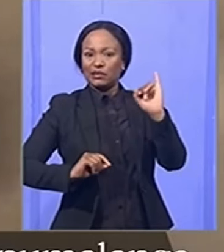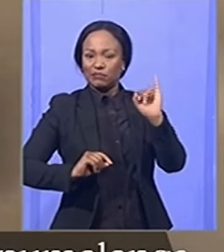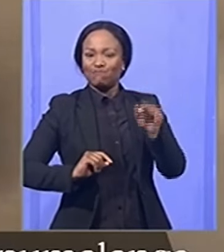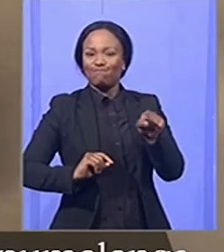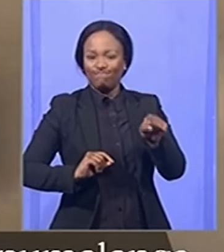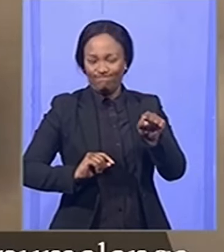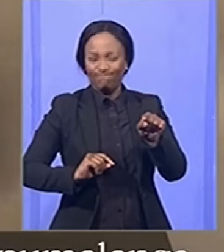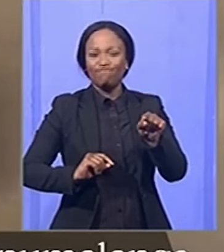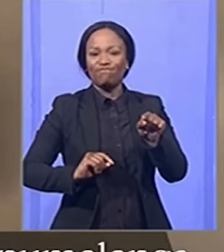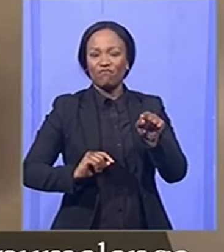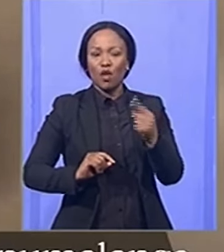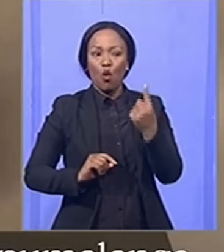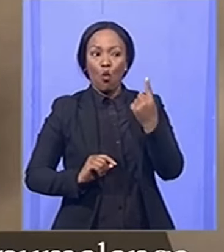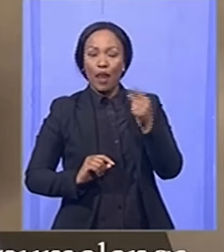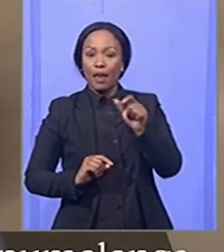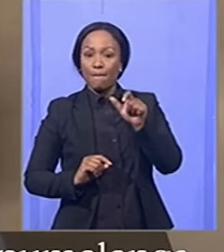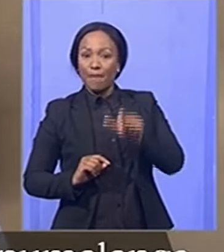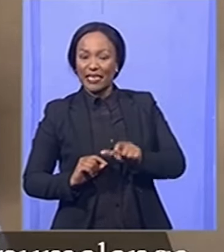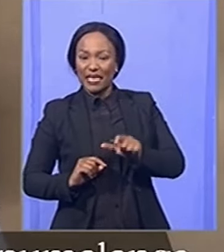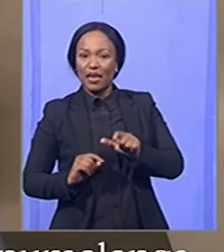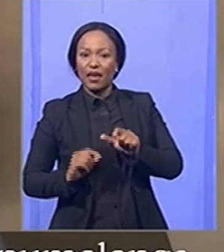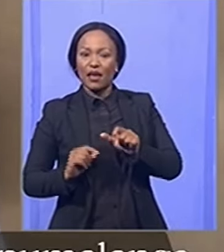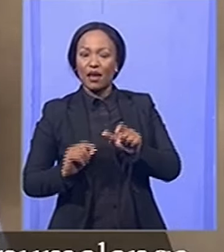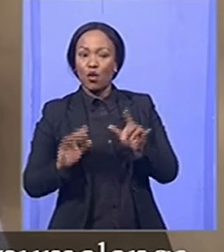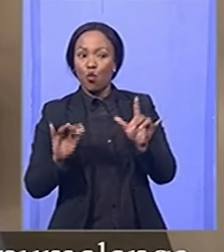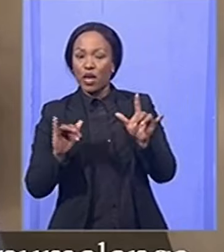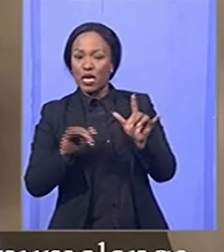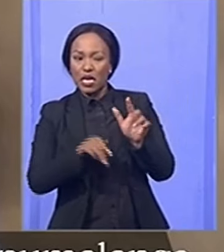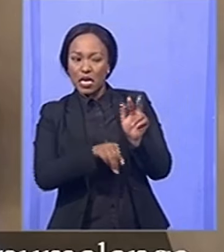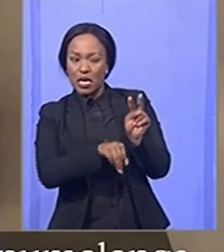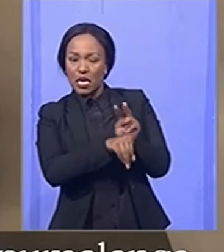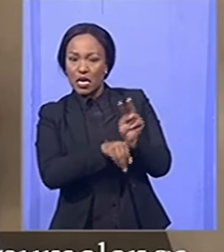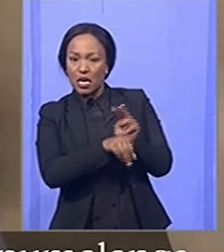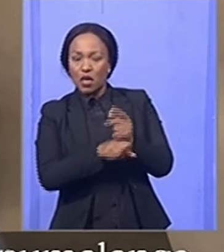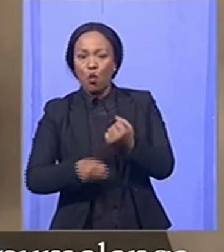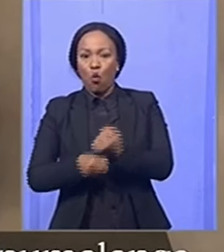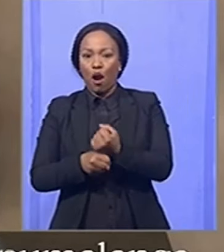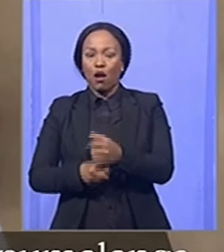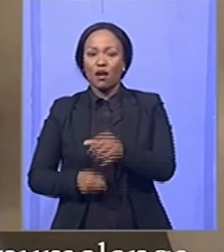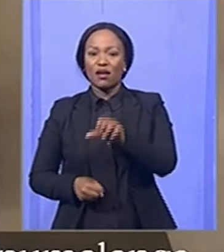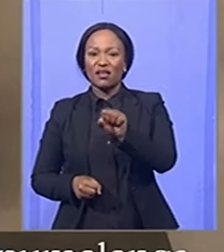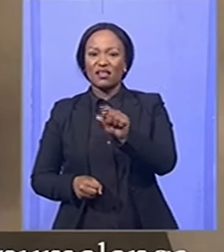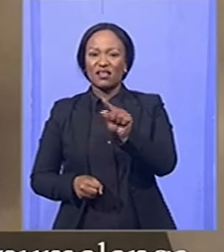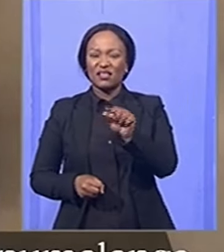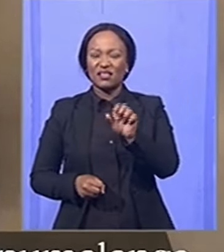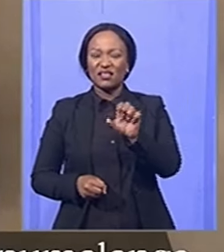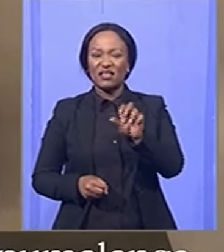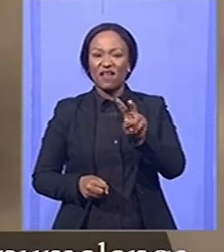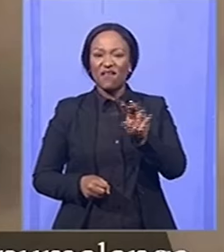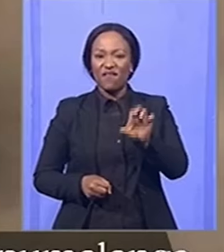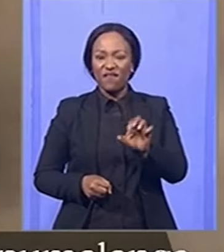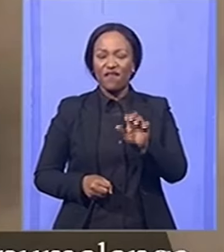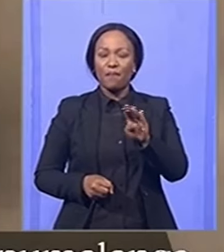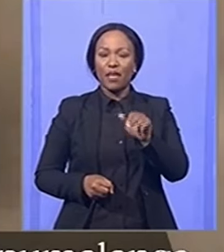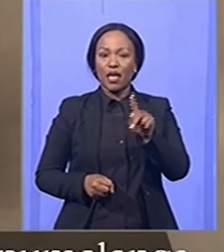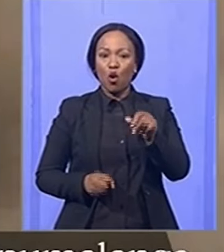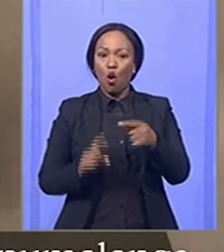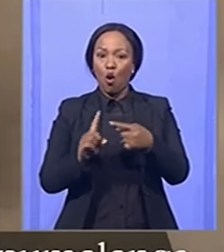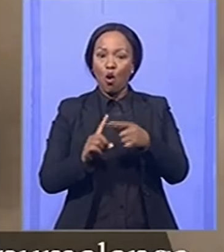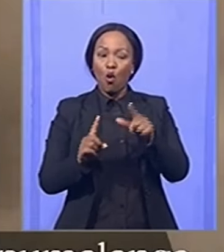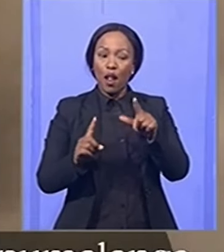can indicate that there's 1 patient that we are working with Steve Biko and they're going to send their specialists to come and operate